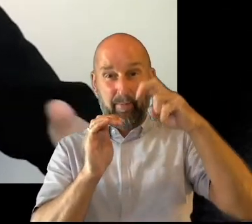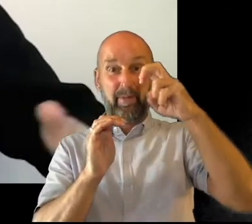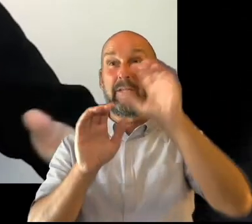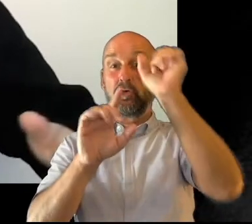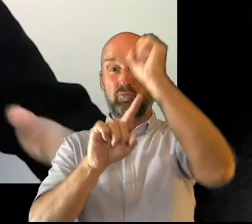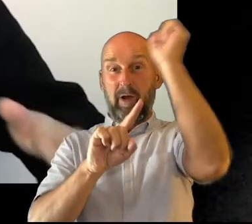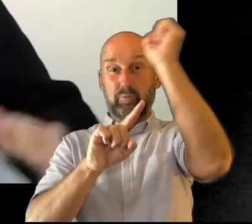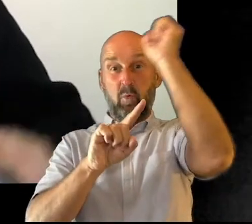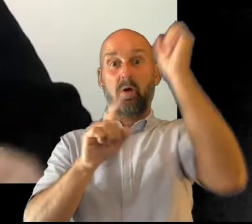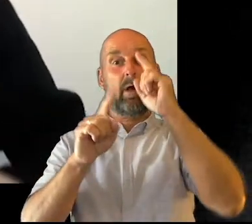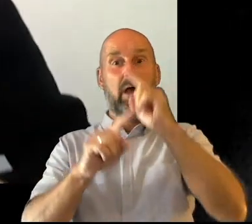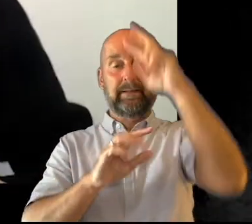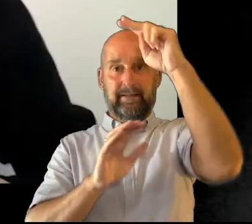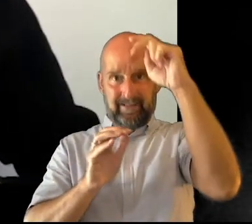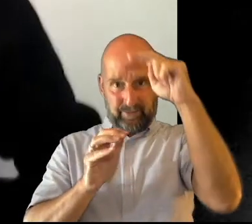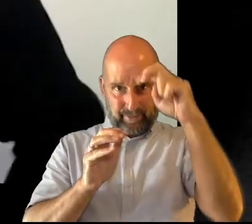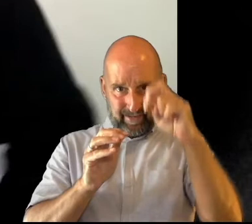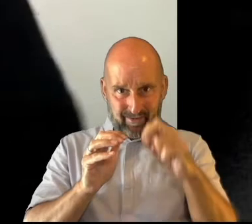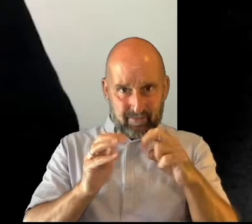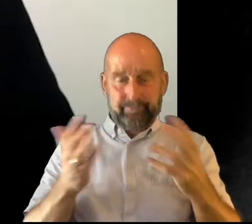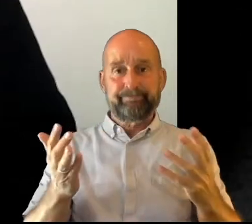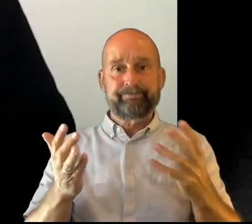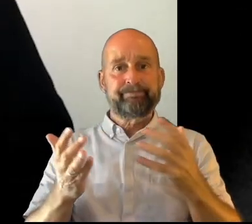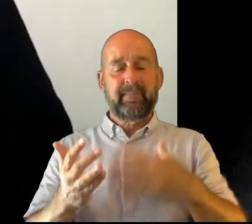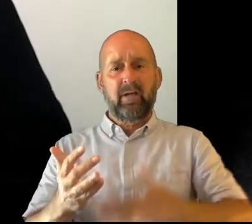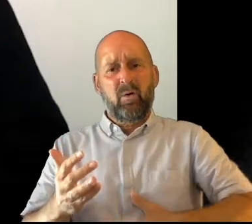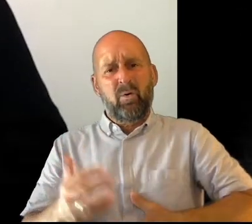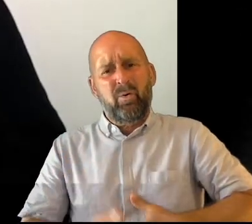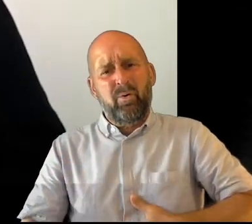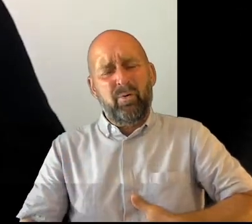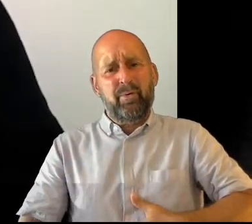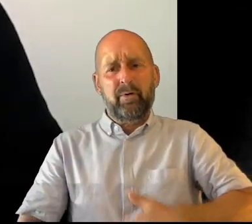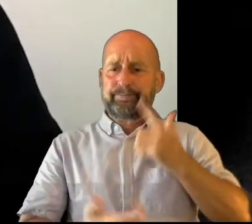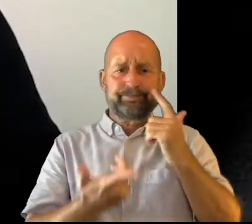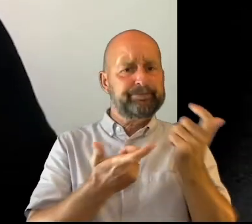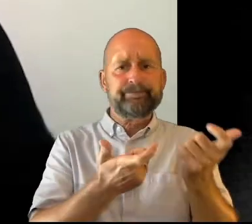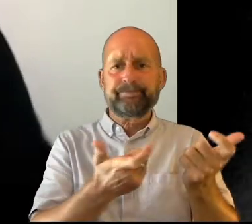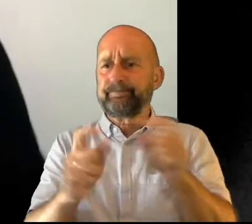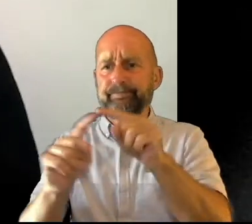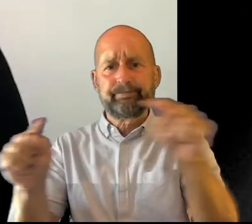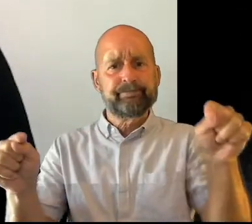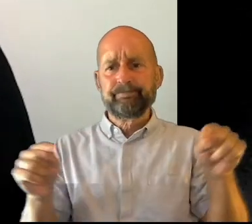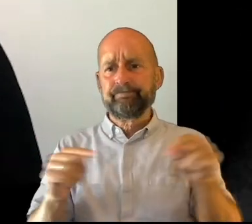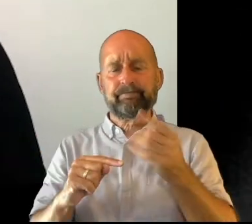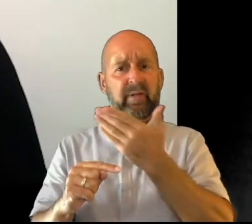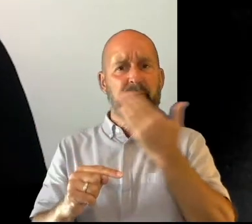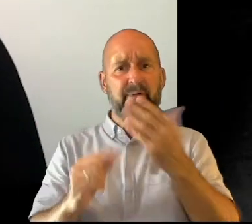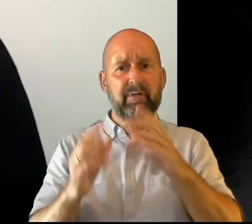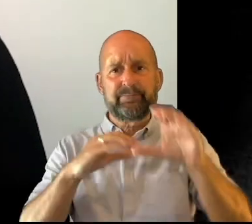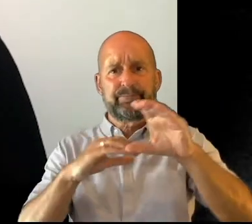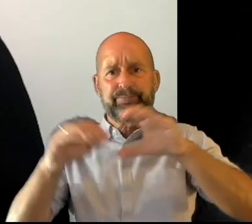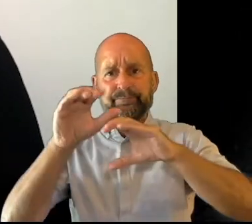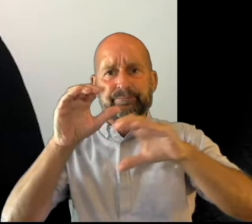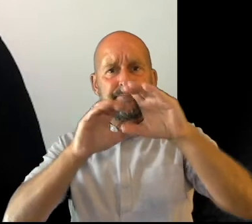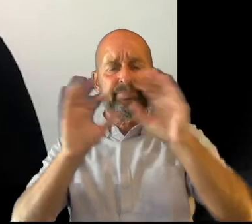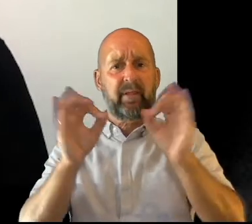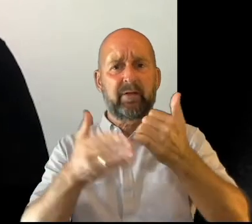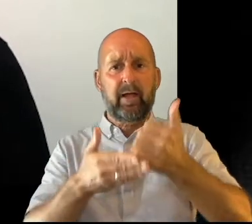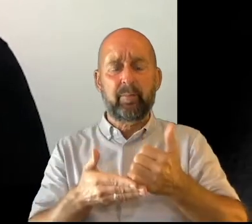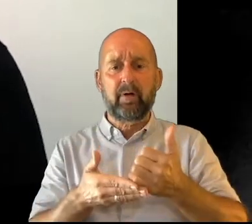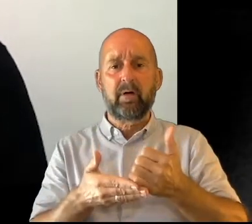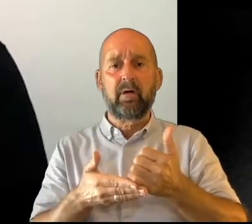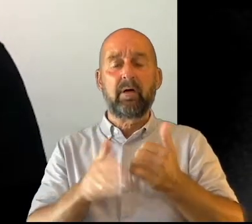trap doors. She climbs back down. Cradling her stomach, she looks around the room, doesn't see anything else useful.